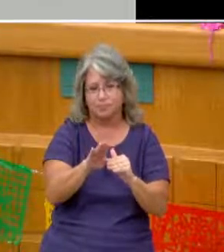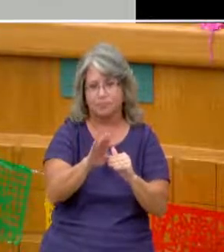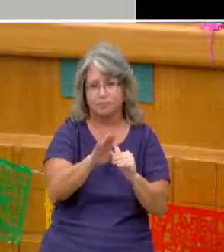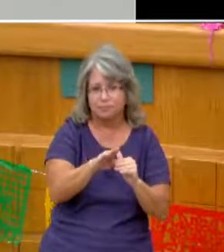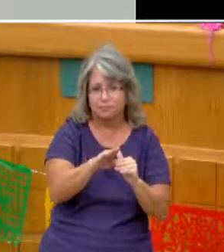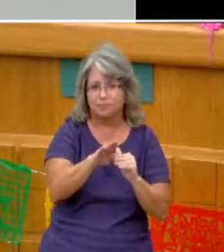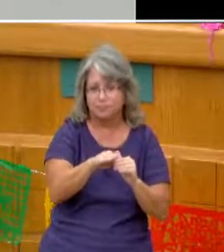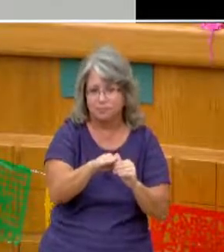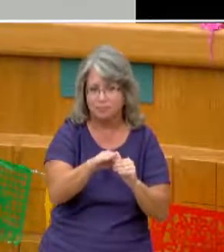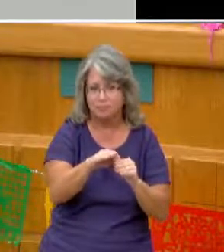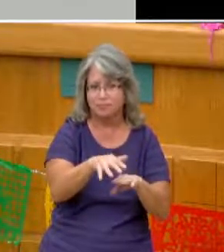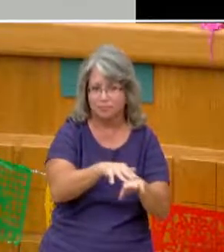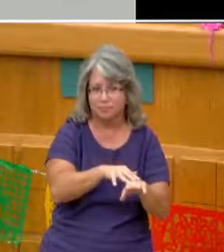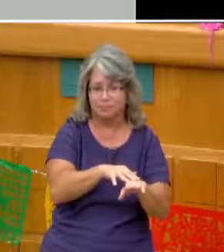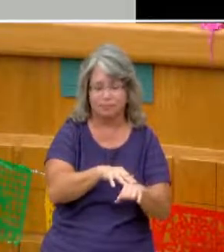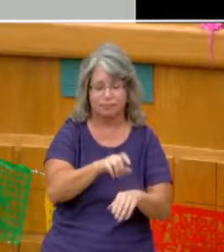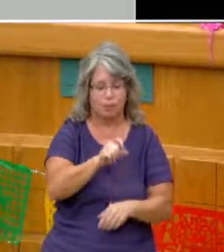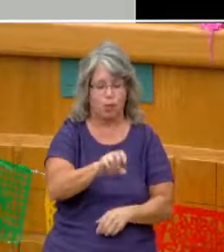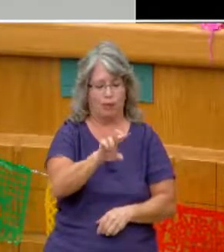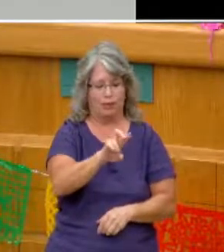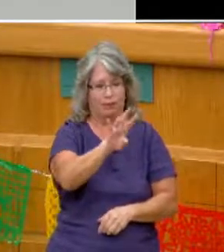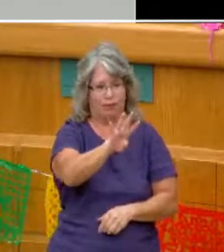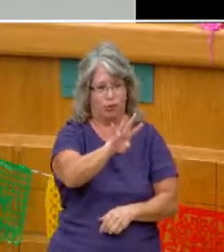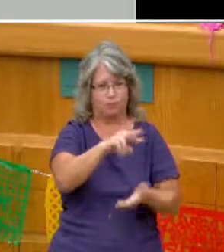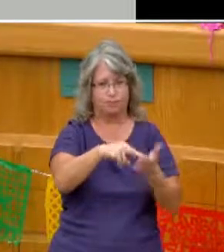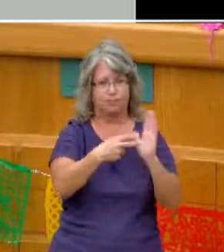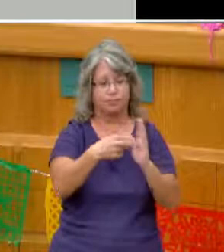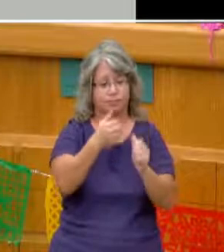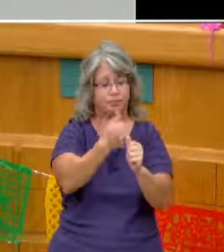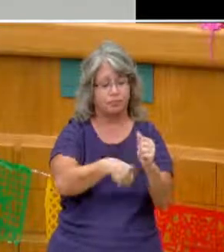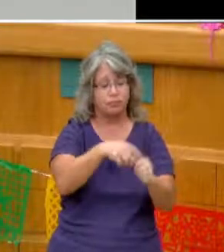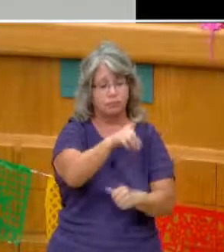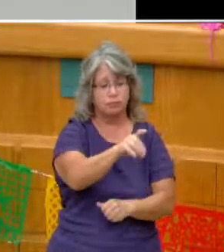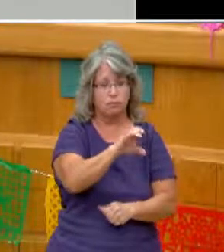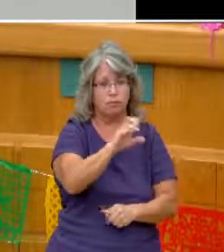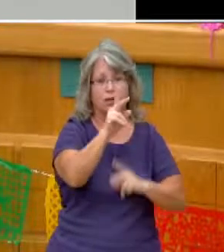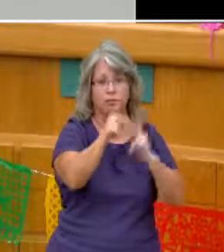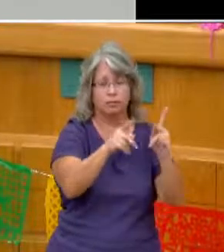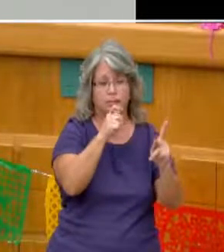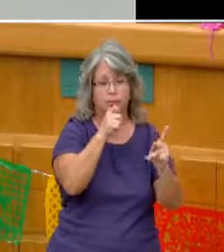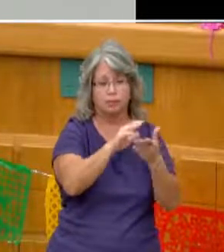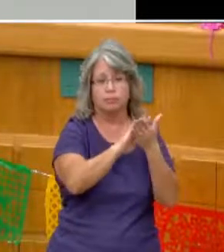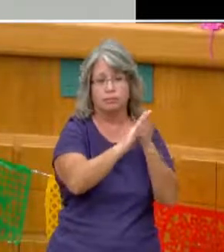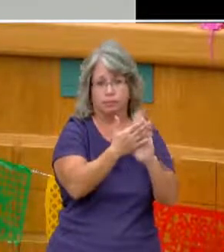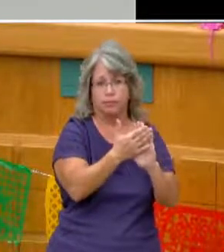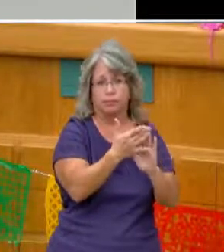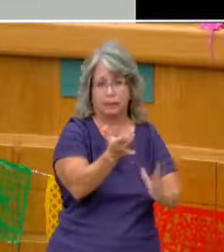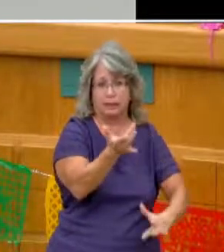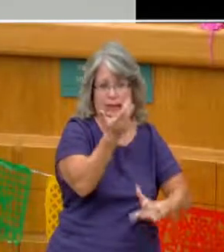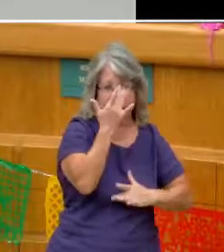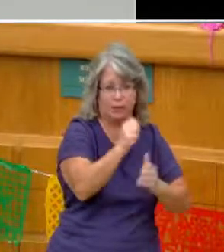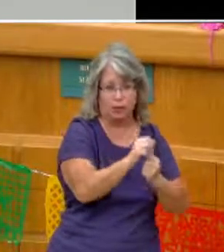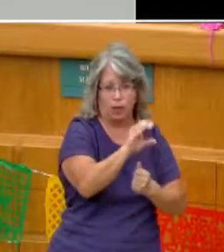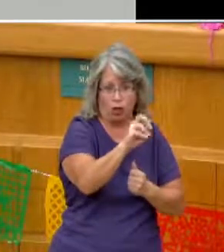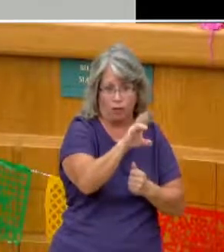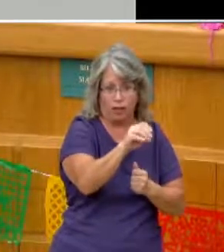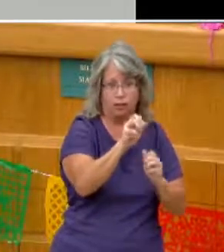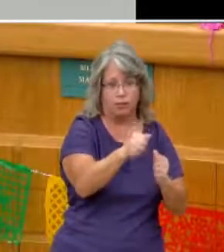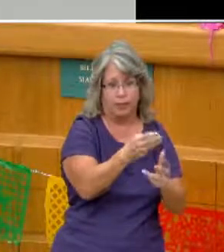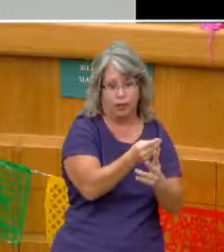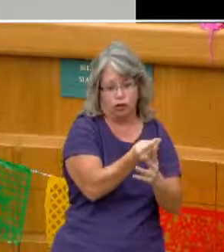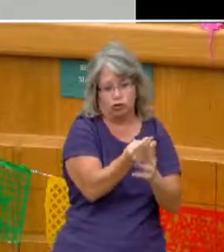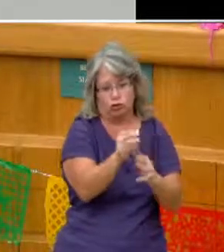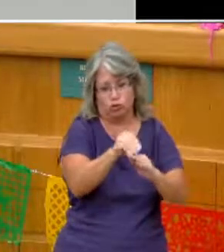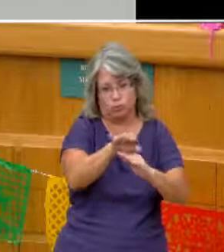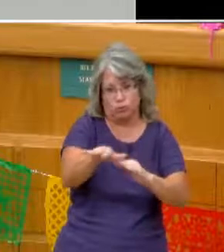is 0.74. What that means is that for every 100 people that get COVID-19, they transmit it on to 74 additional people. So you're